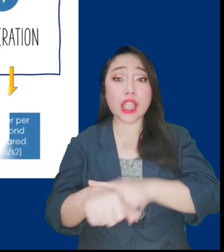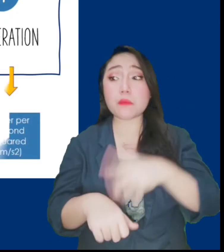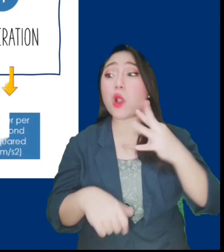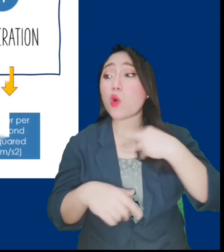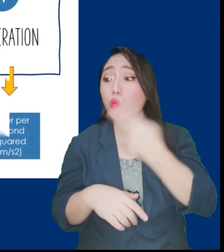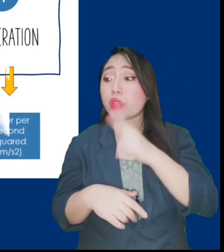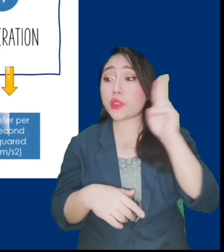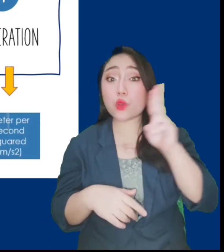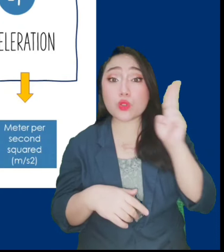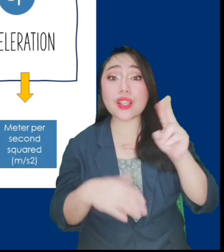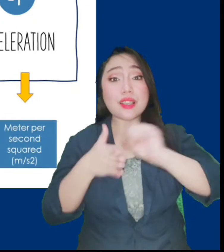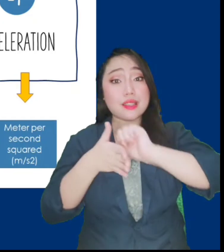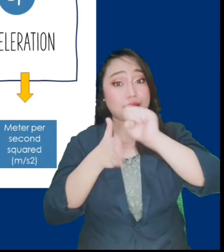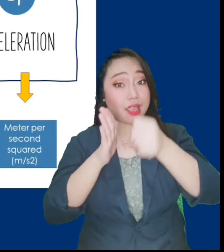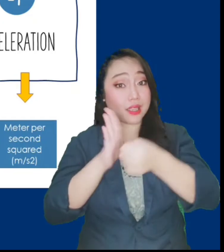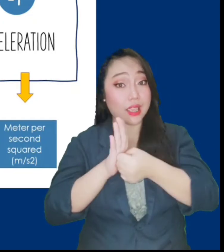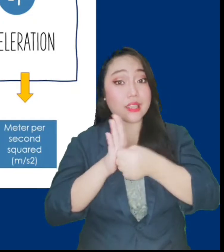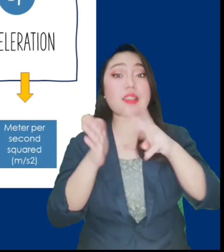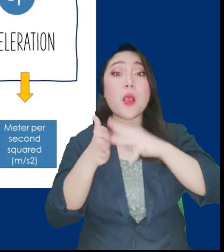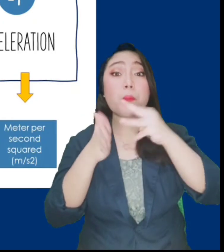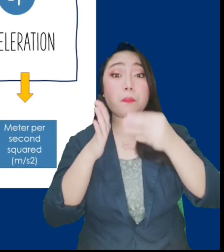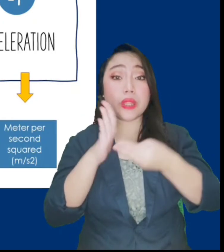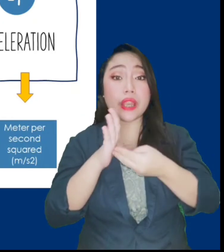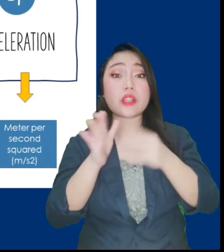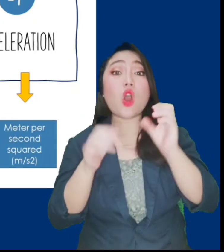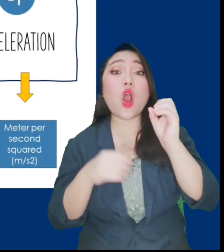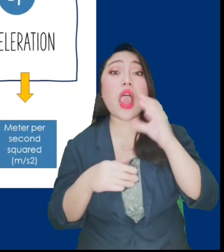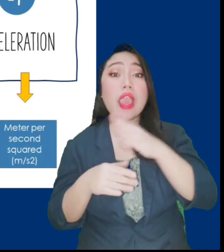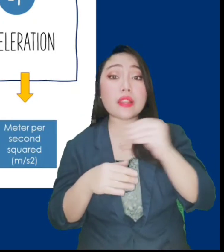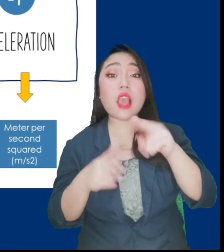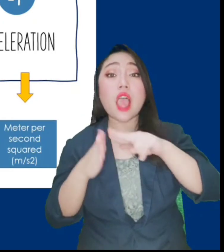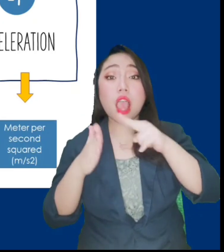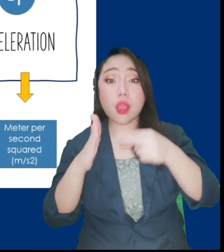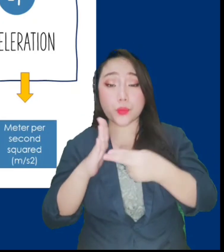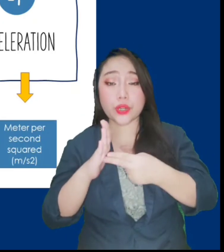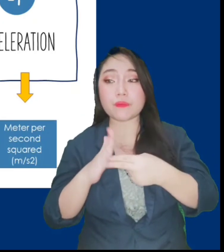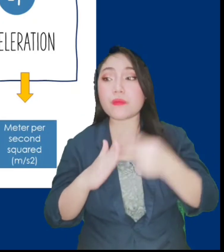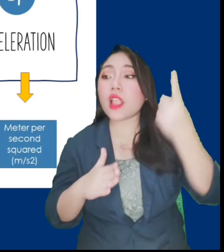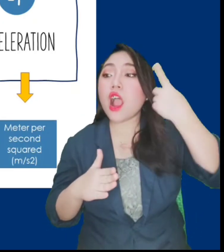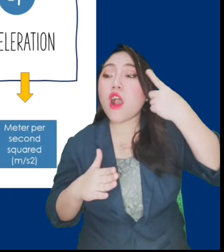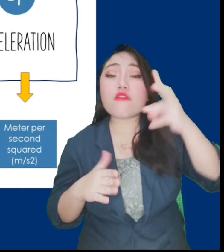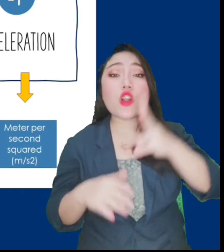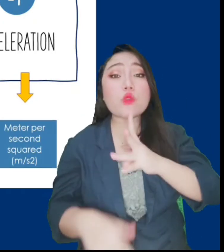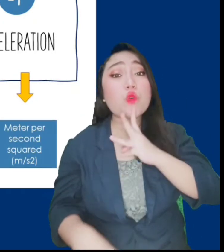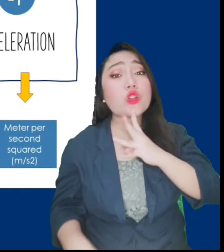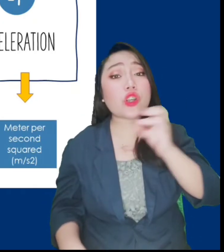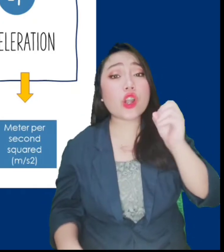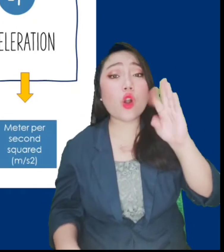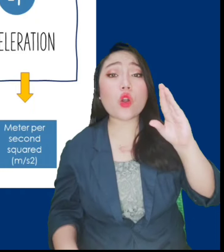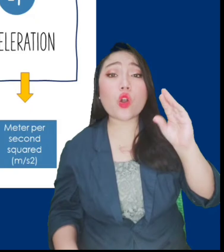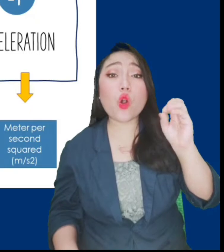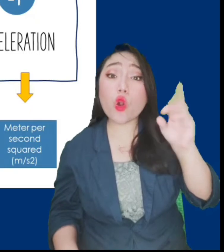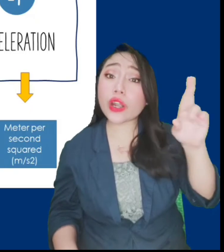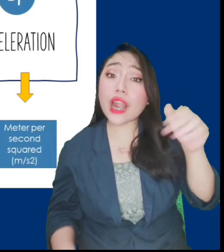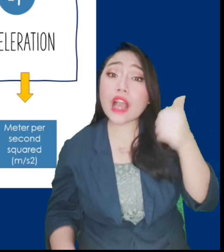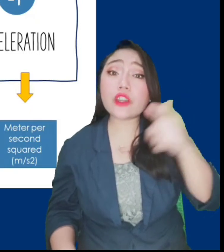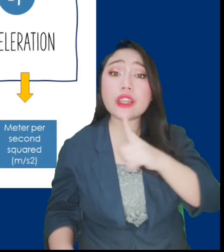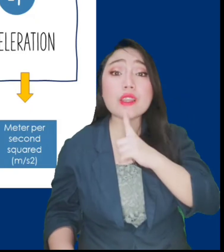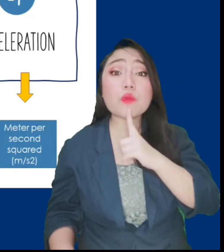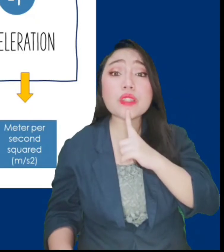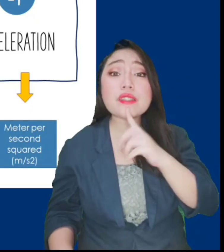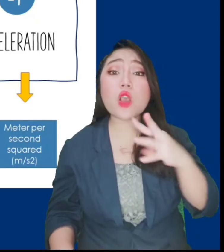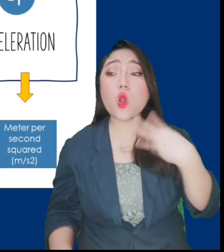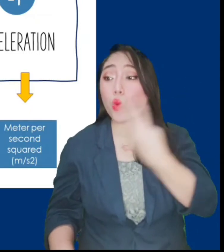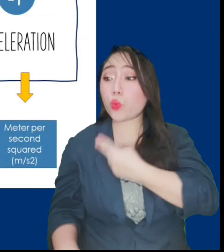Now what will be the unit for time? We will be using, of course, seconds, minutes, and hours. For water